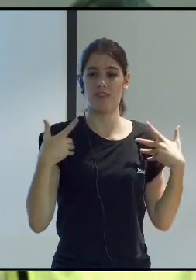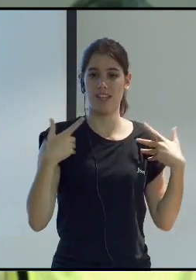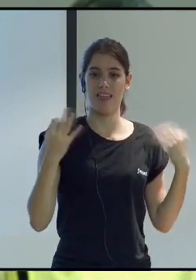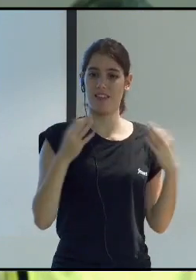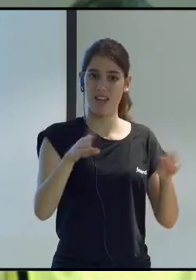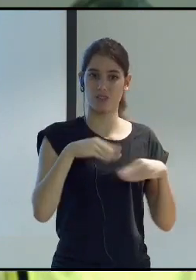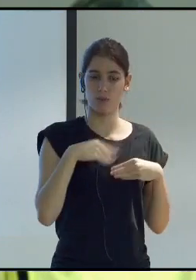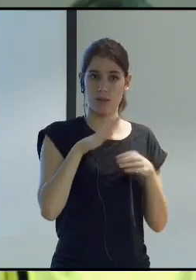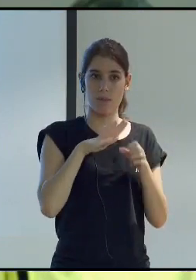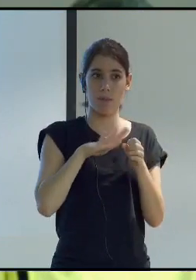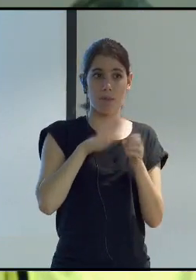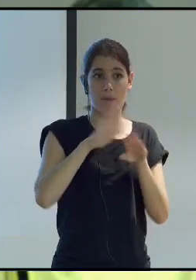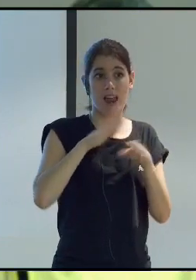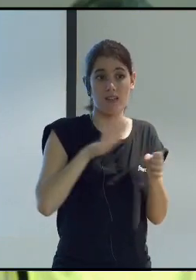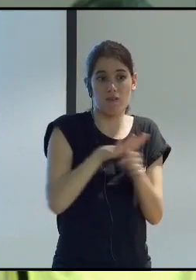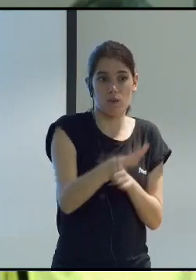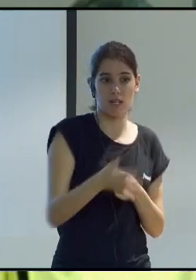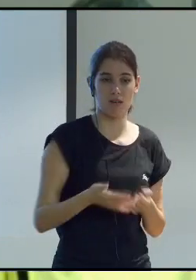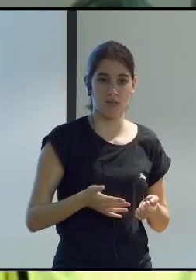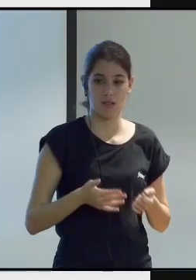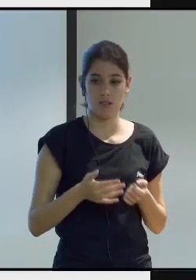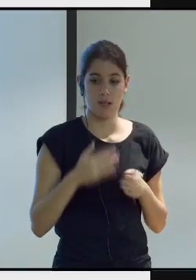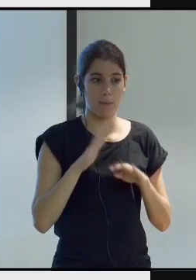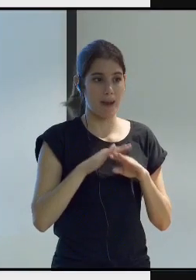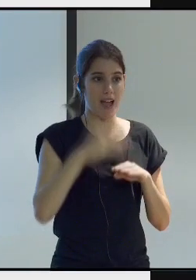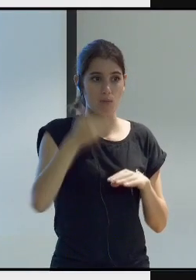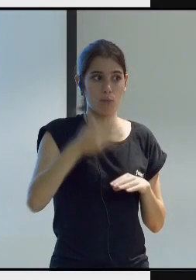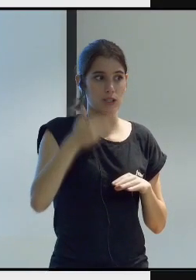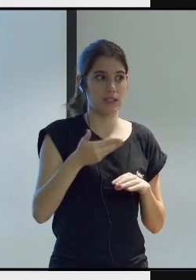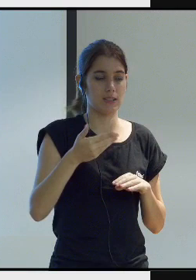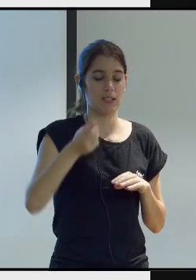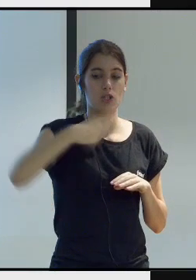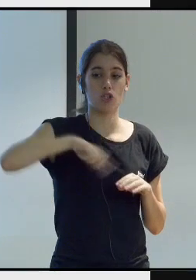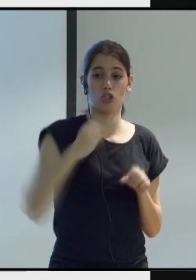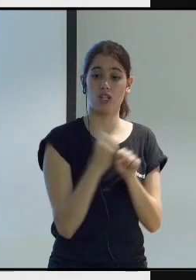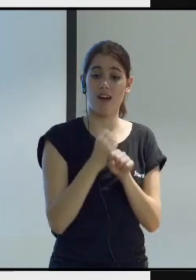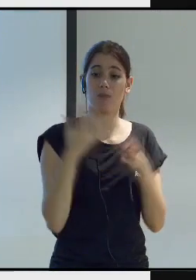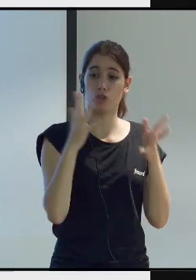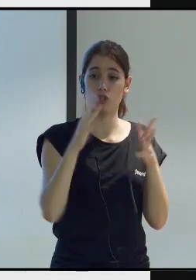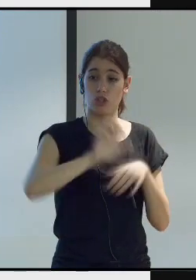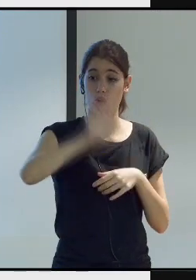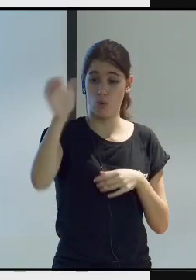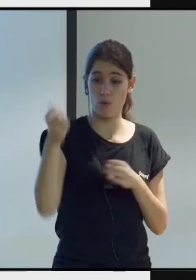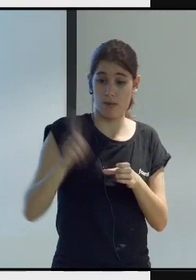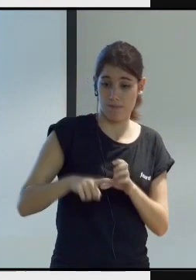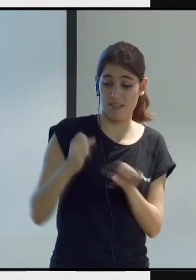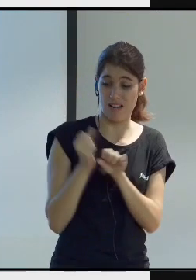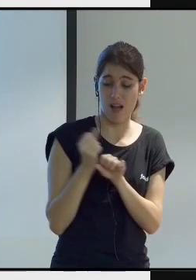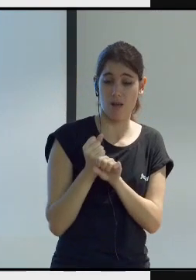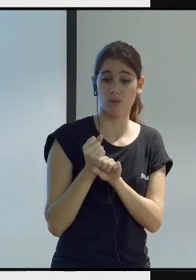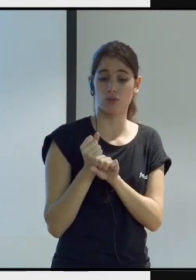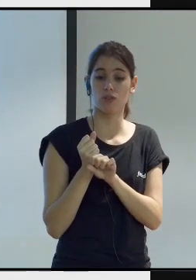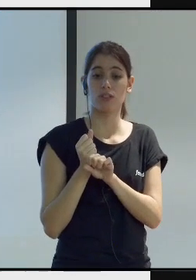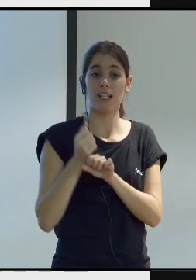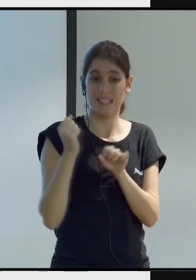We also work with the Council of Europe, and we also work on the disability card that for the moment